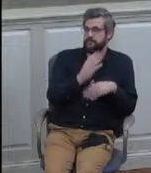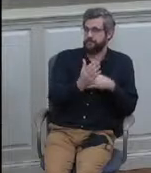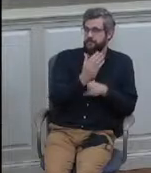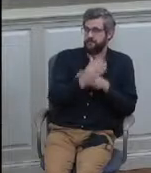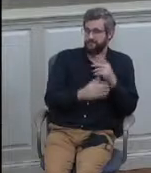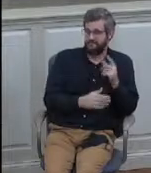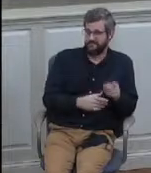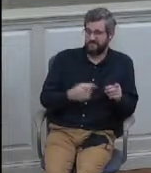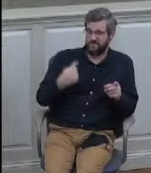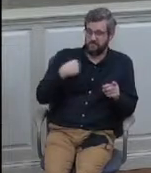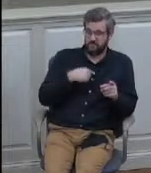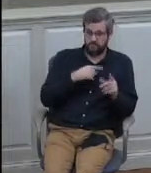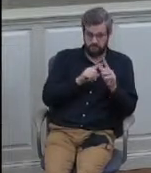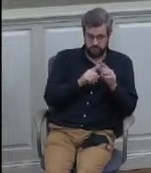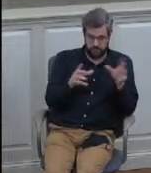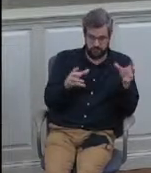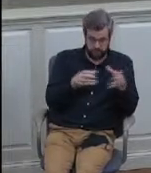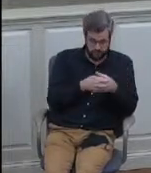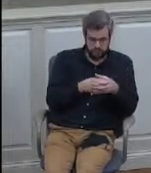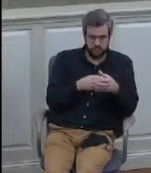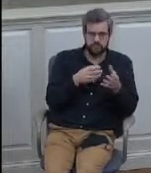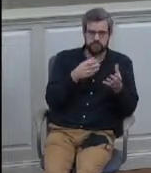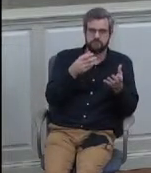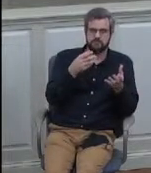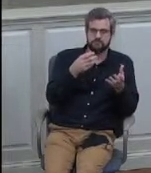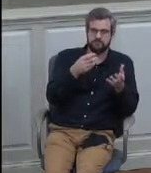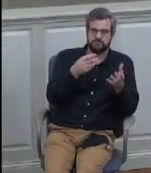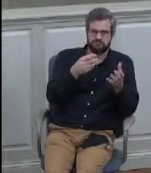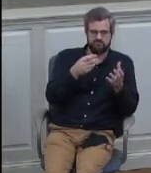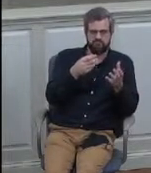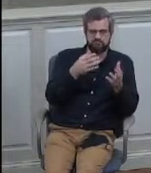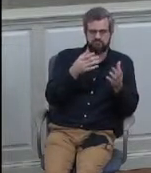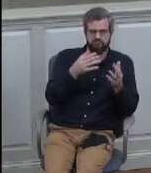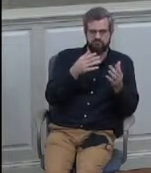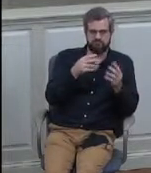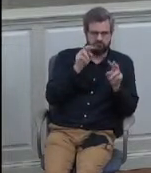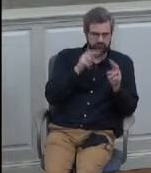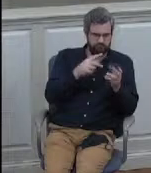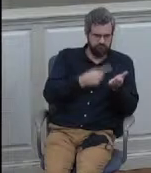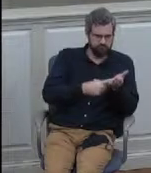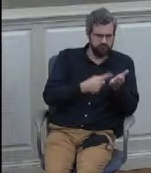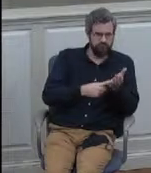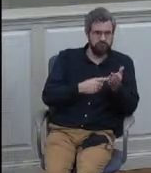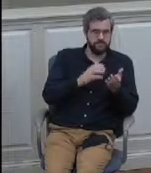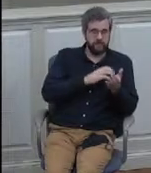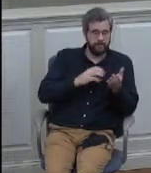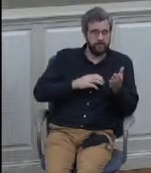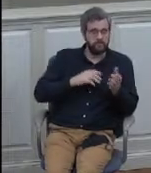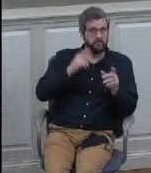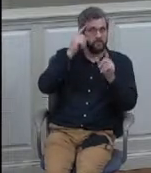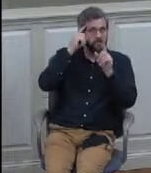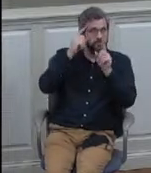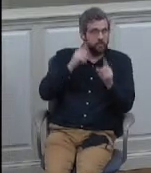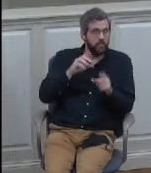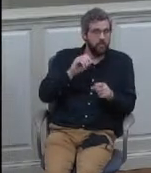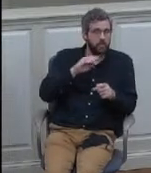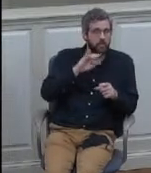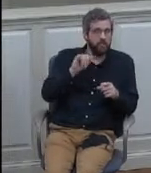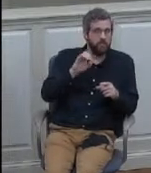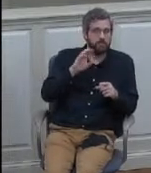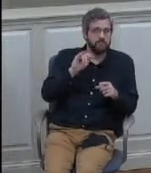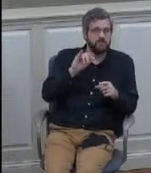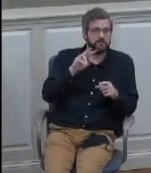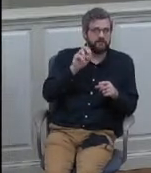where we will begin to get into the City Commission goals and objectives at length. You'll notice that one is